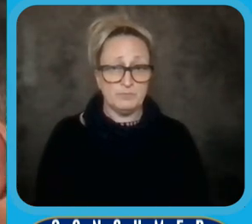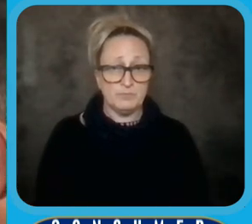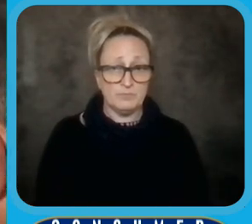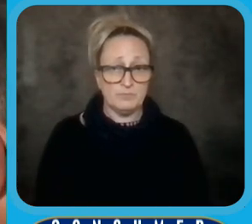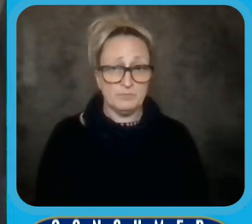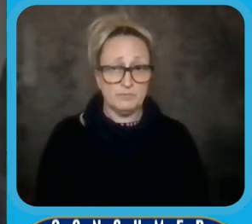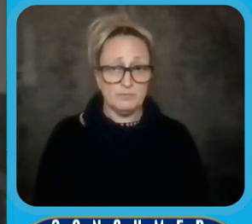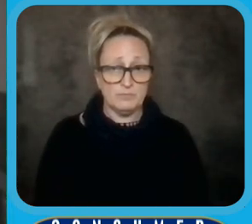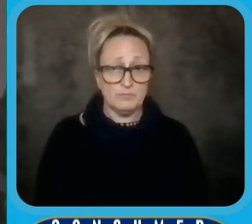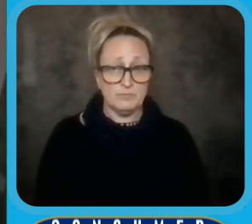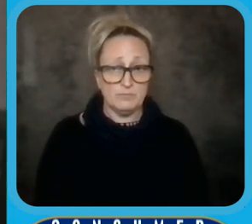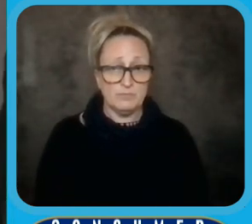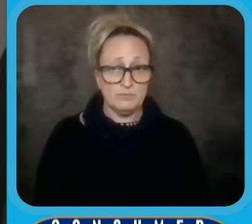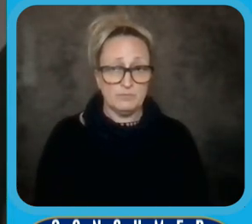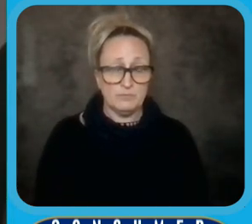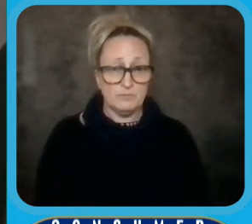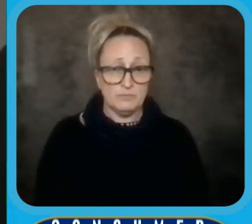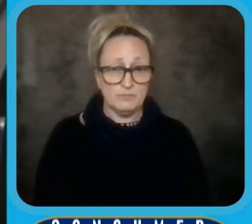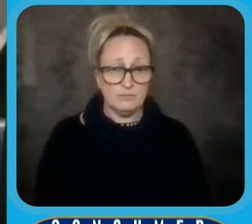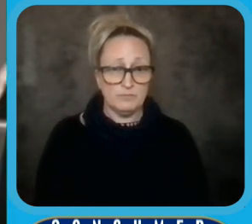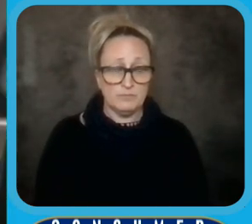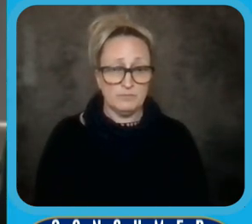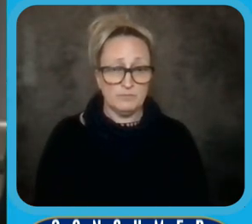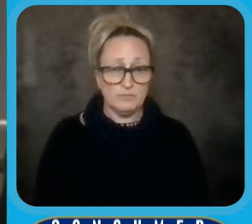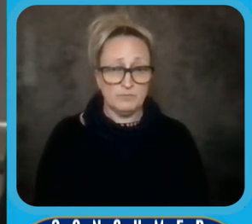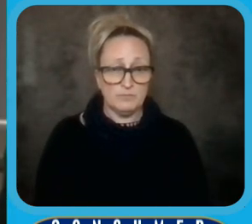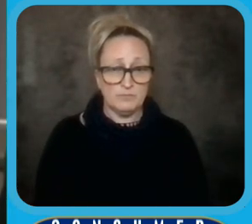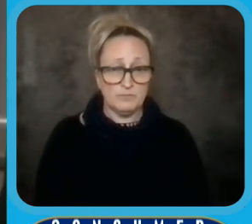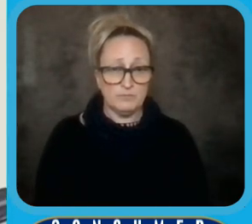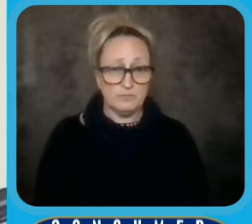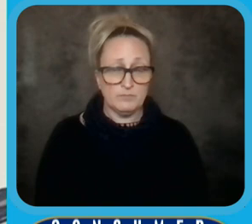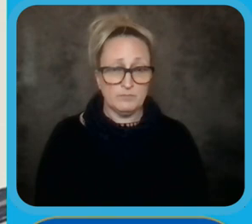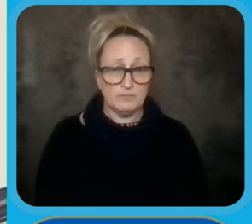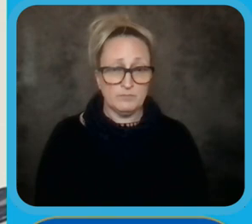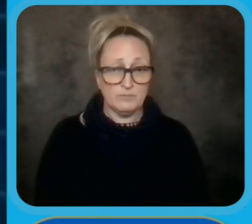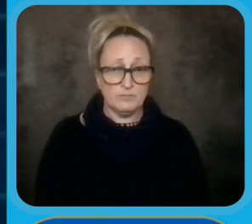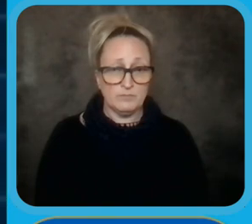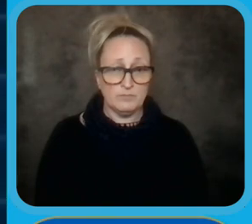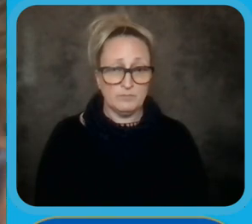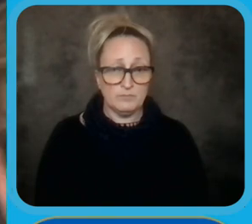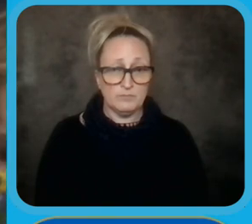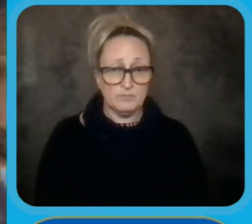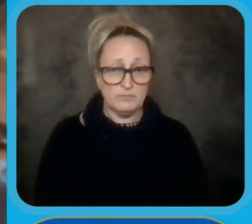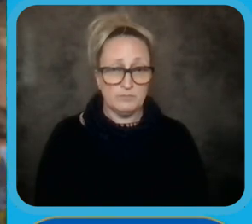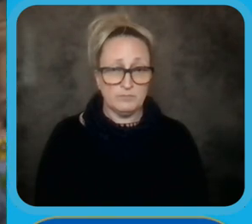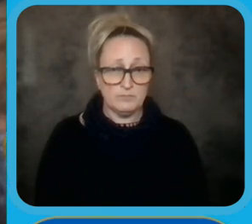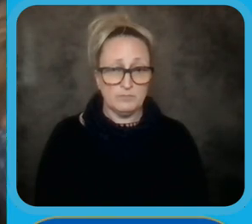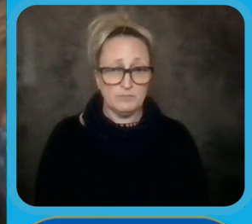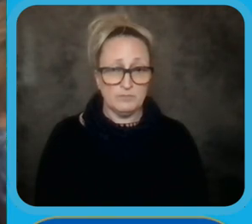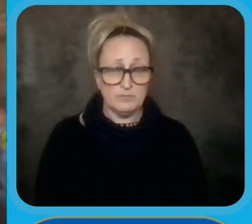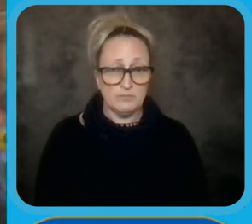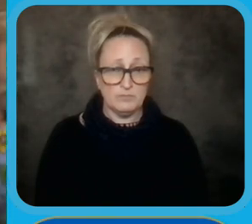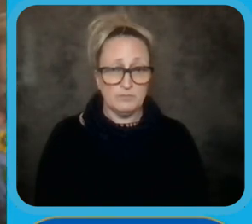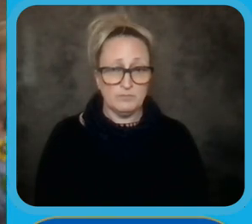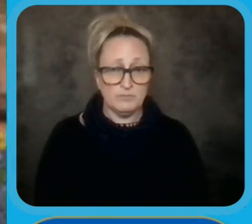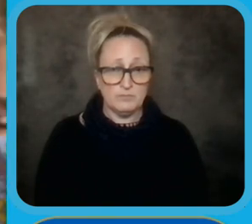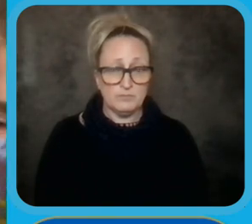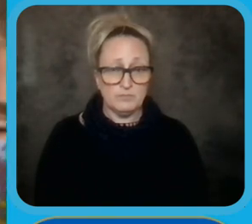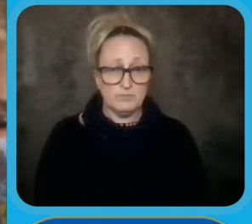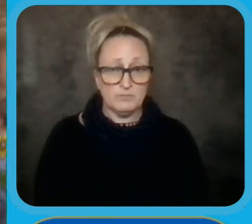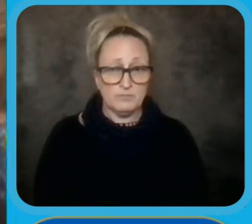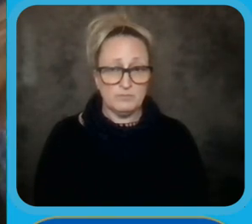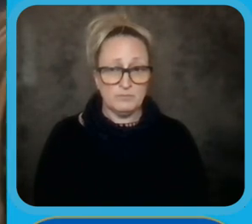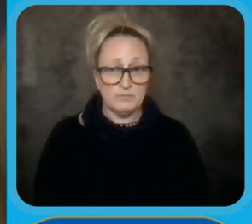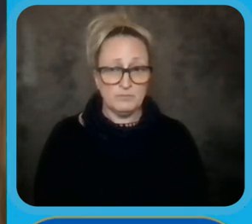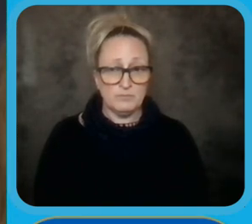do solemnly swear. That I will faithfully execute the office of President of the United States. That I will support and defend the Constitution